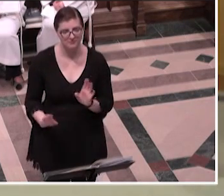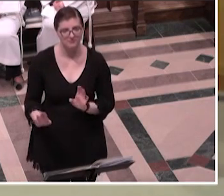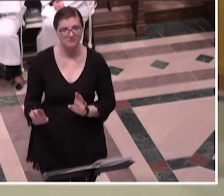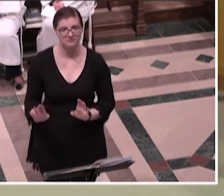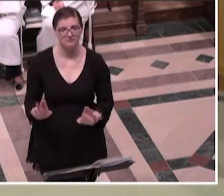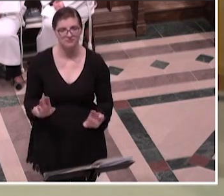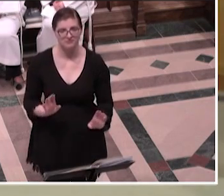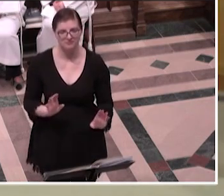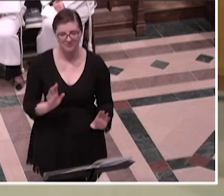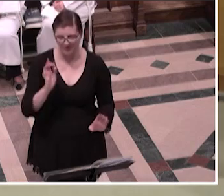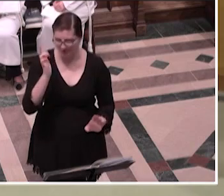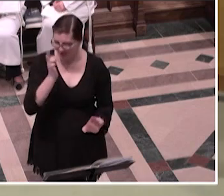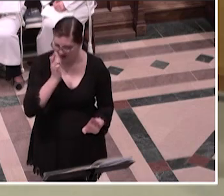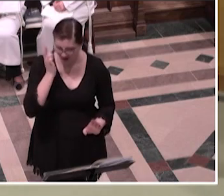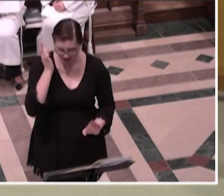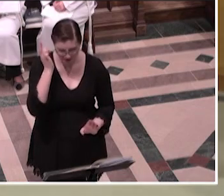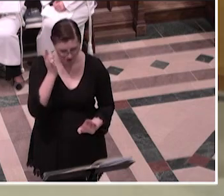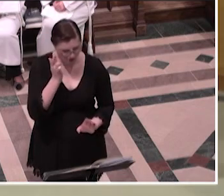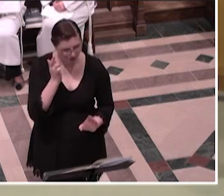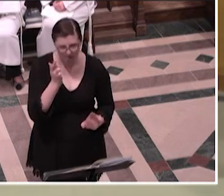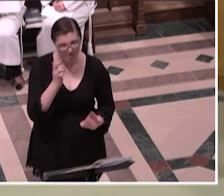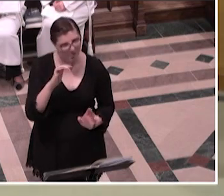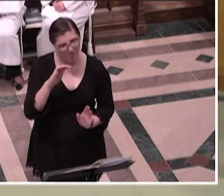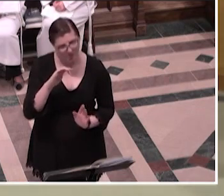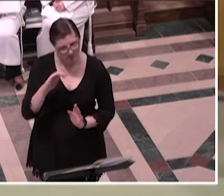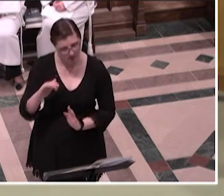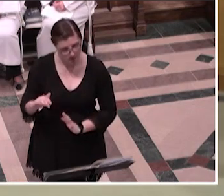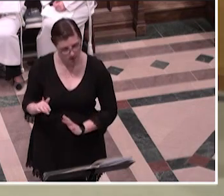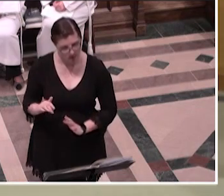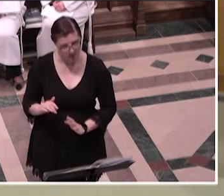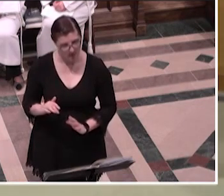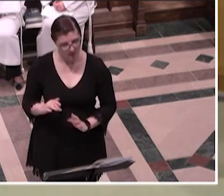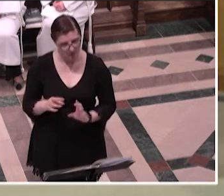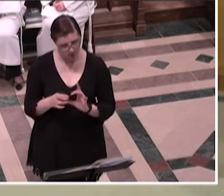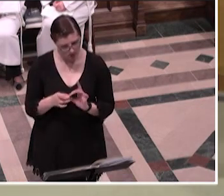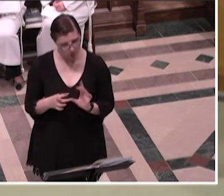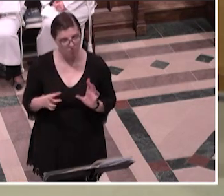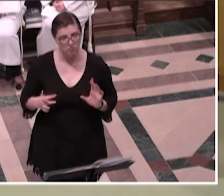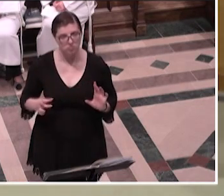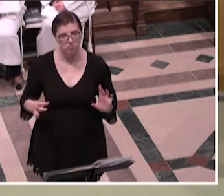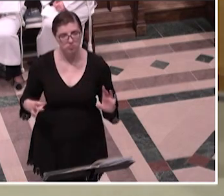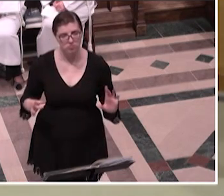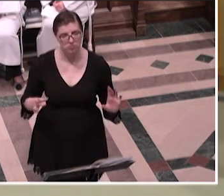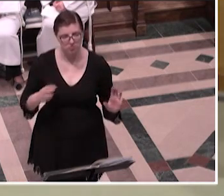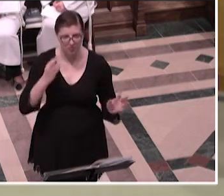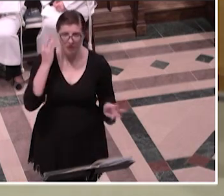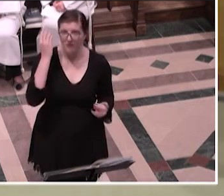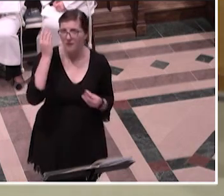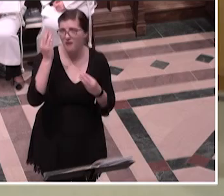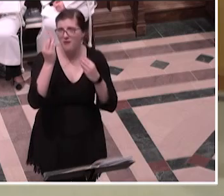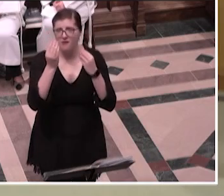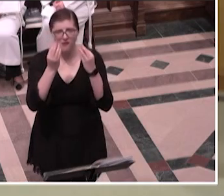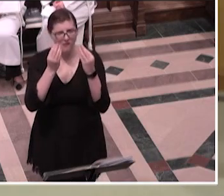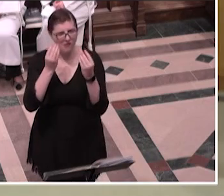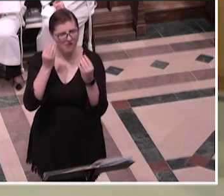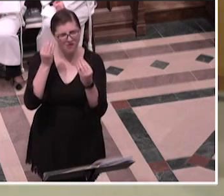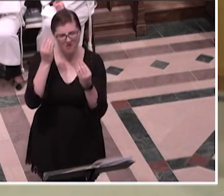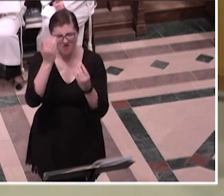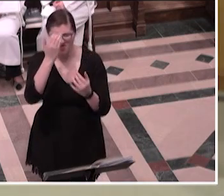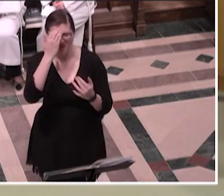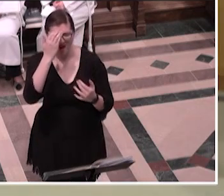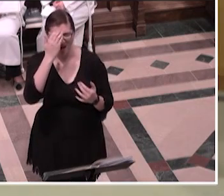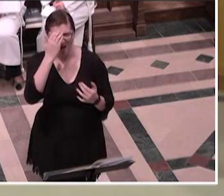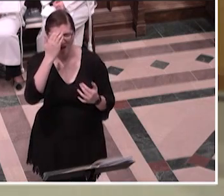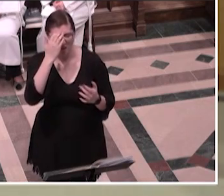quantified, or logical. And when we empty ourselves of such lofty ideals of knowing and